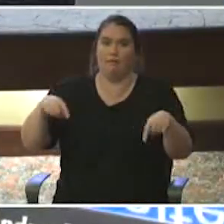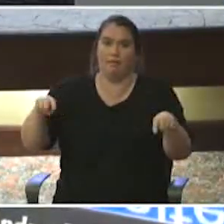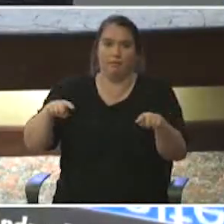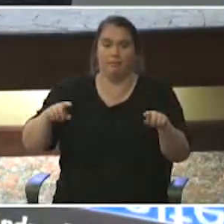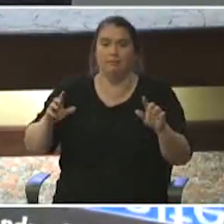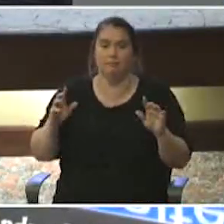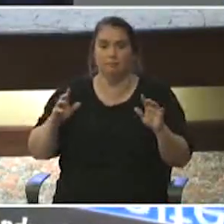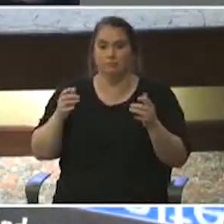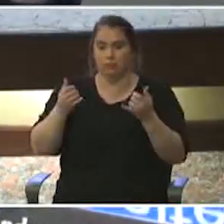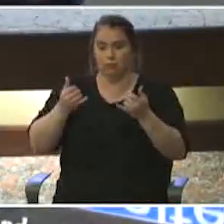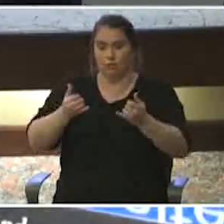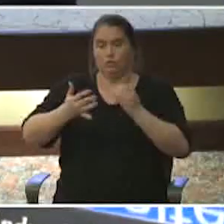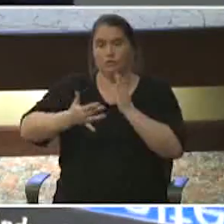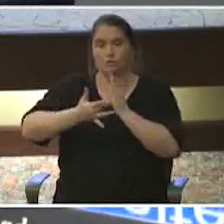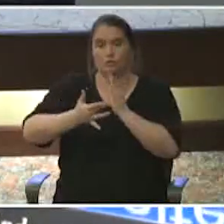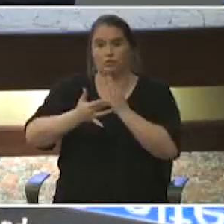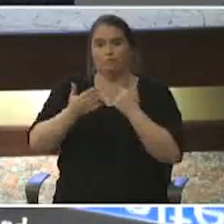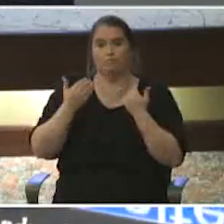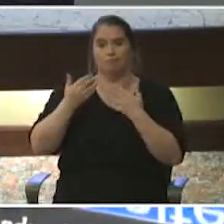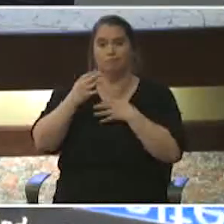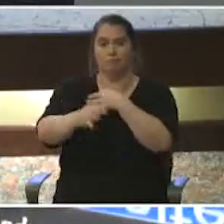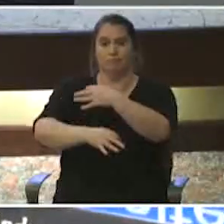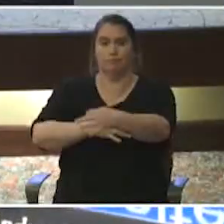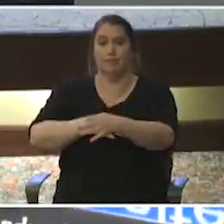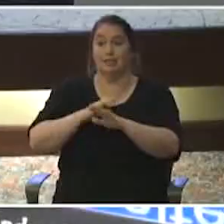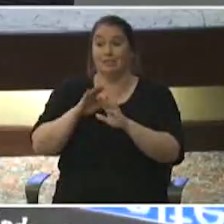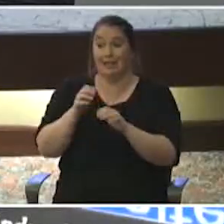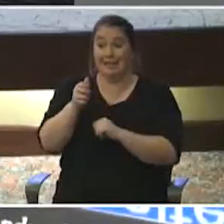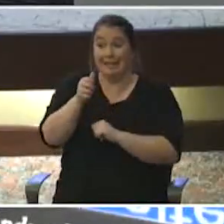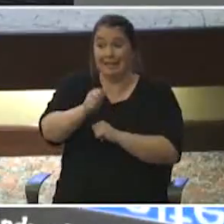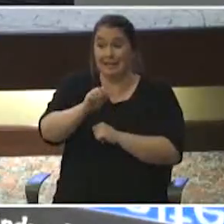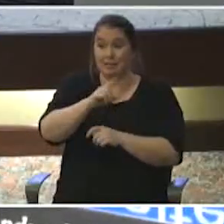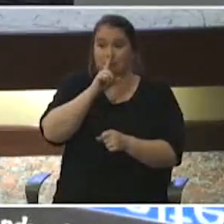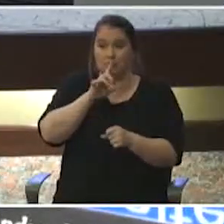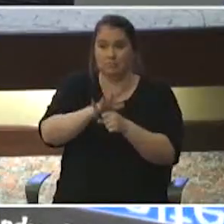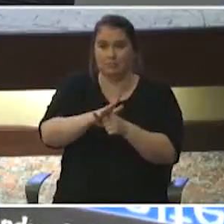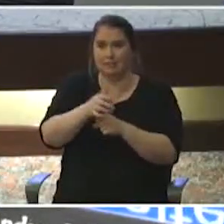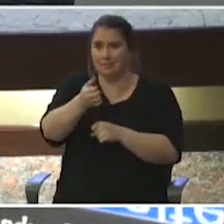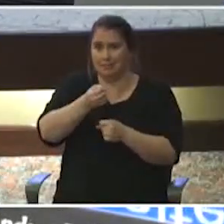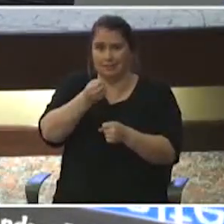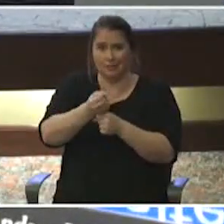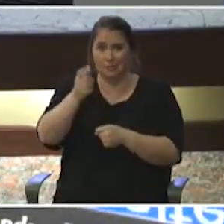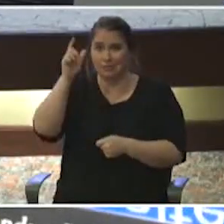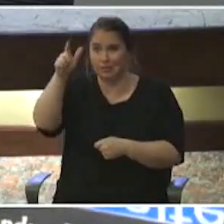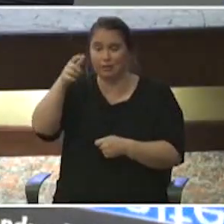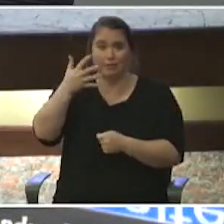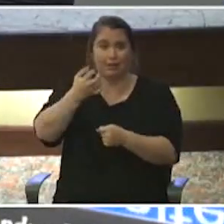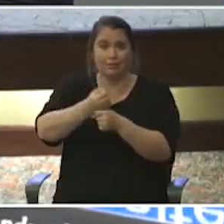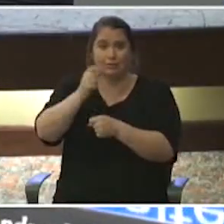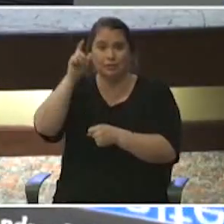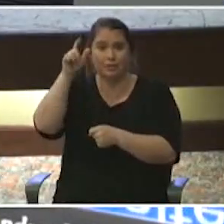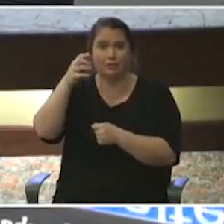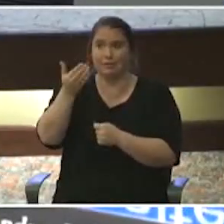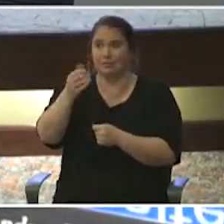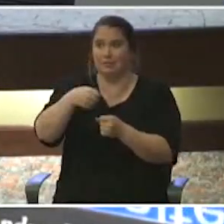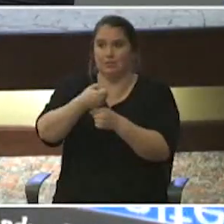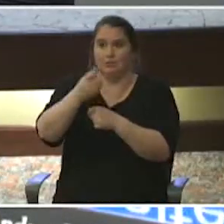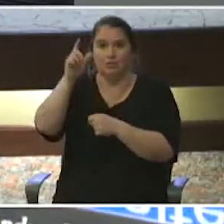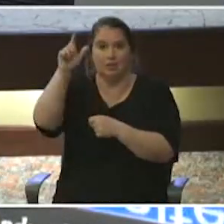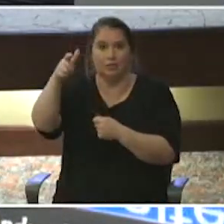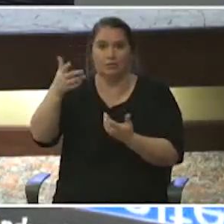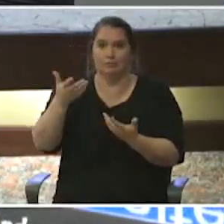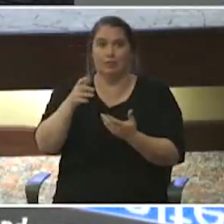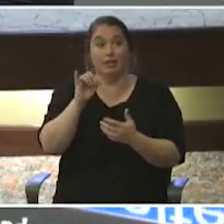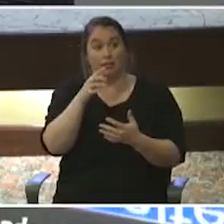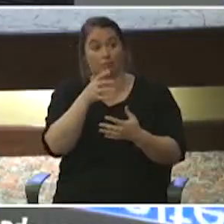current technology in the hopes that is there any kind of guarantee, like 10 years or 5 years or 15, whatever? We can get you